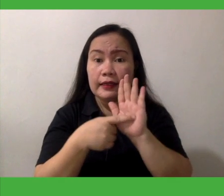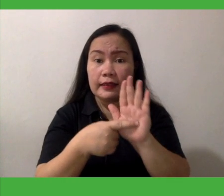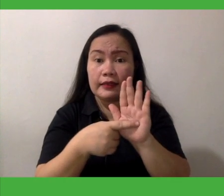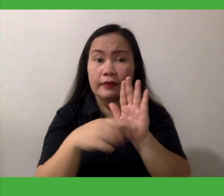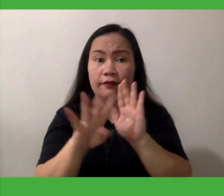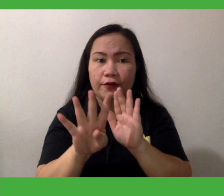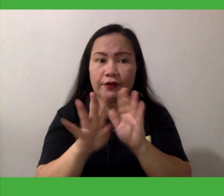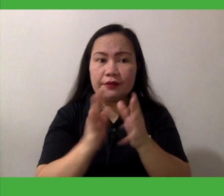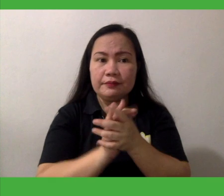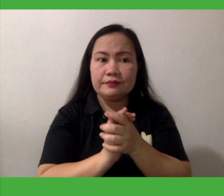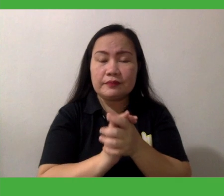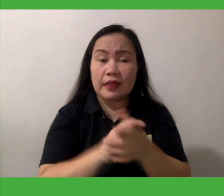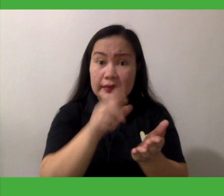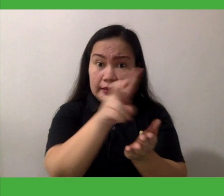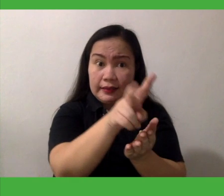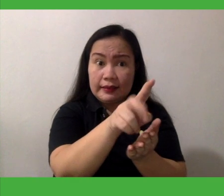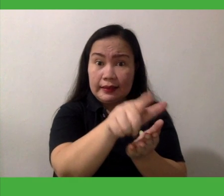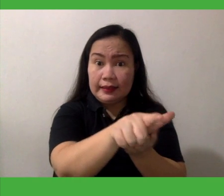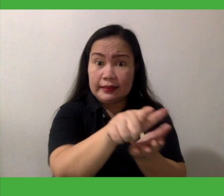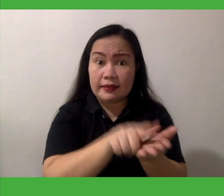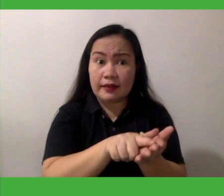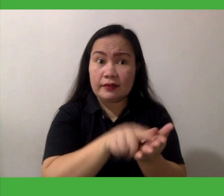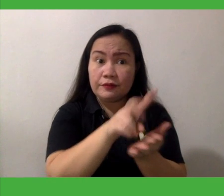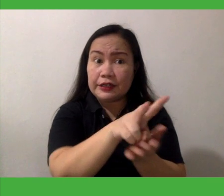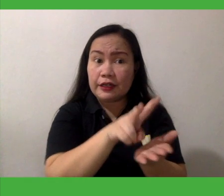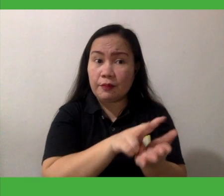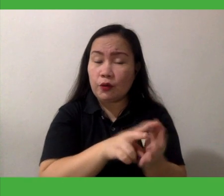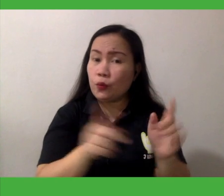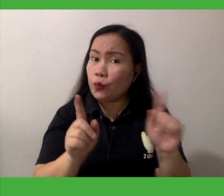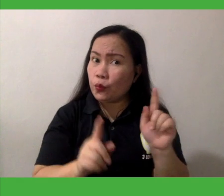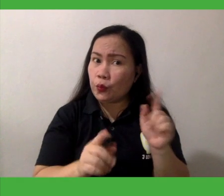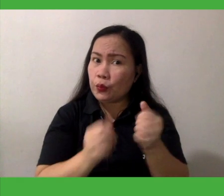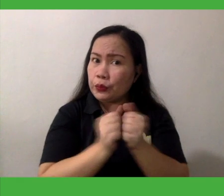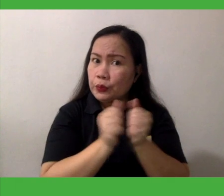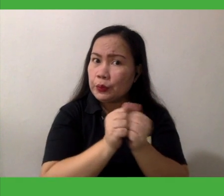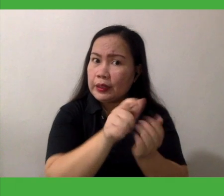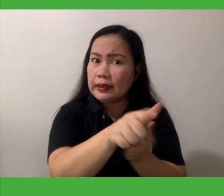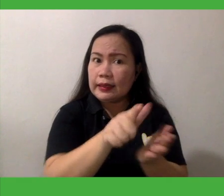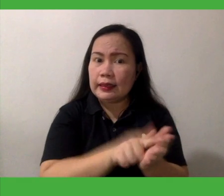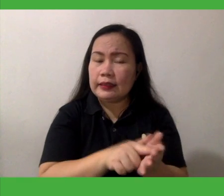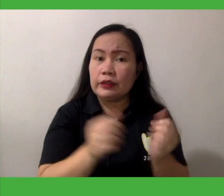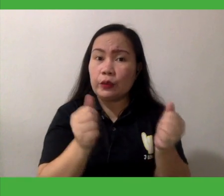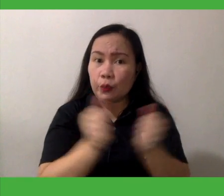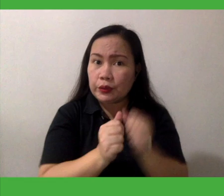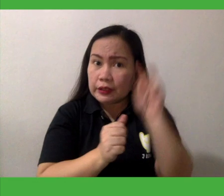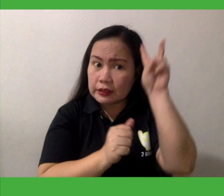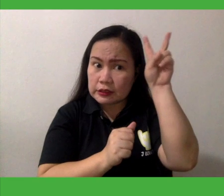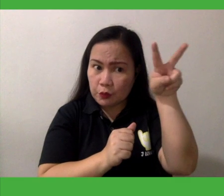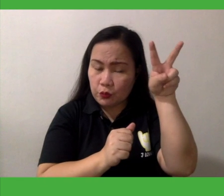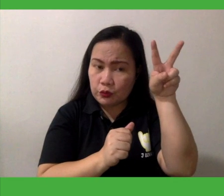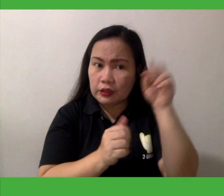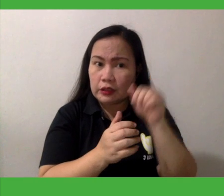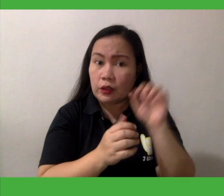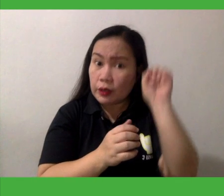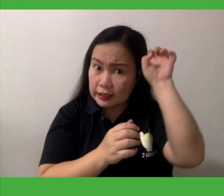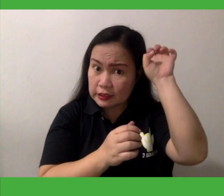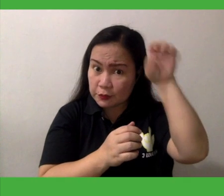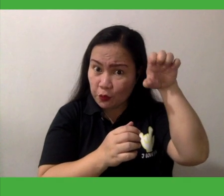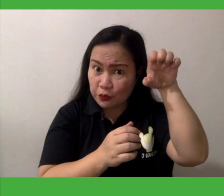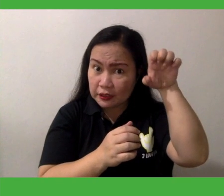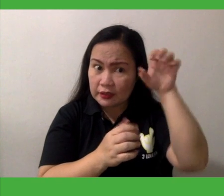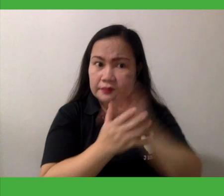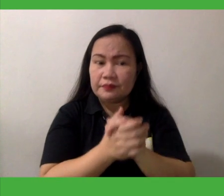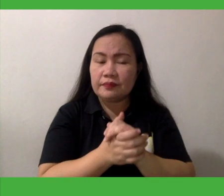have 9 and negative 4. And then, yung literal coefficient, ano yung kasama nila na letter part with